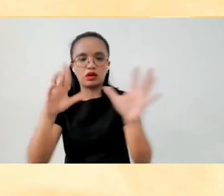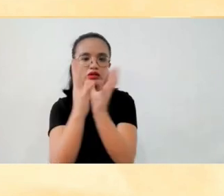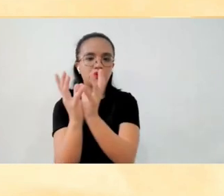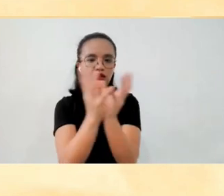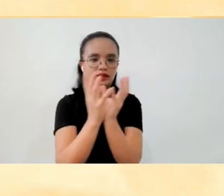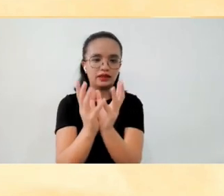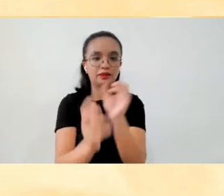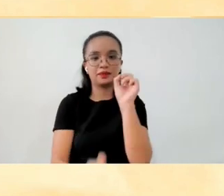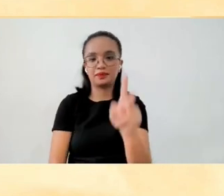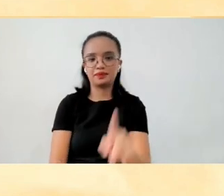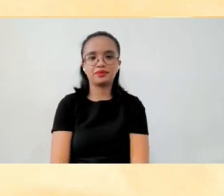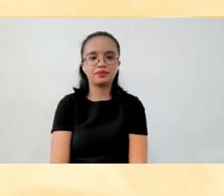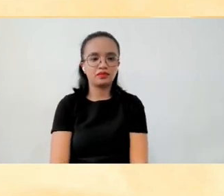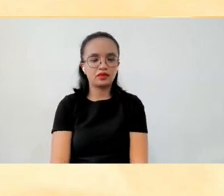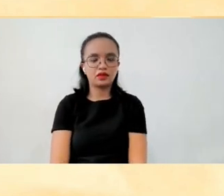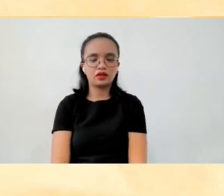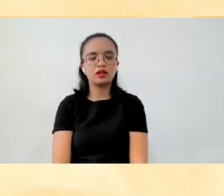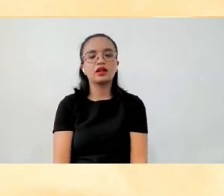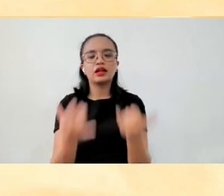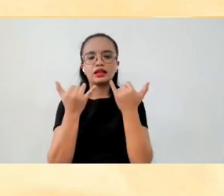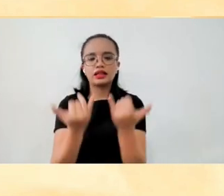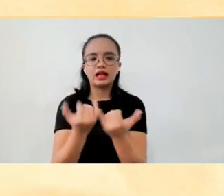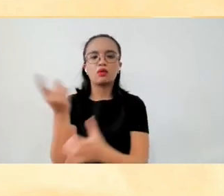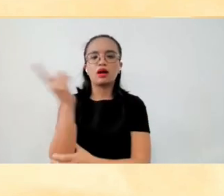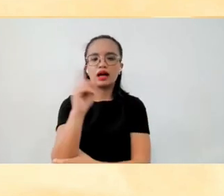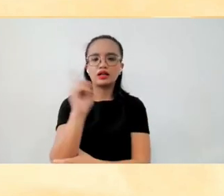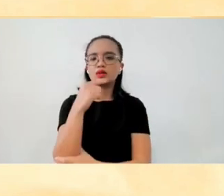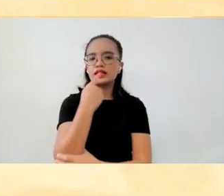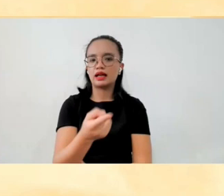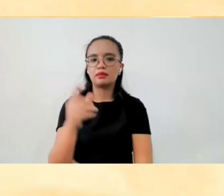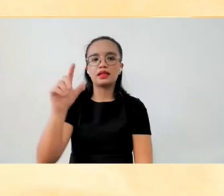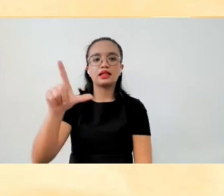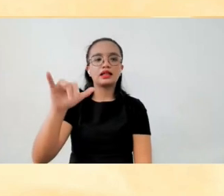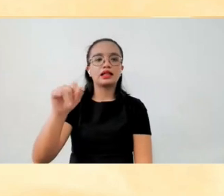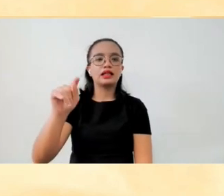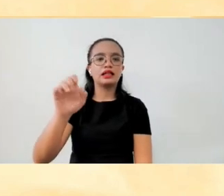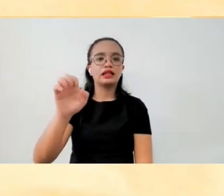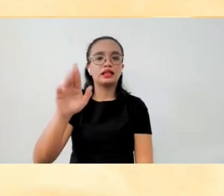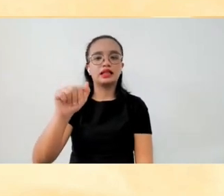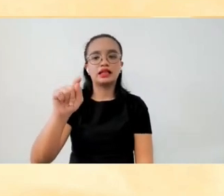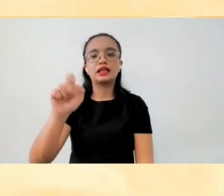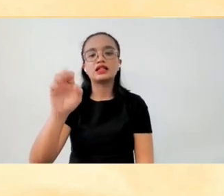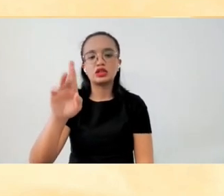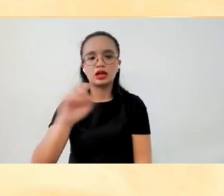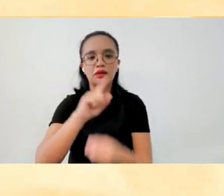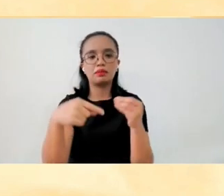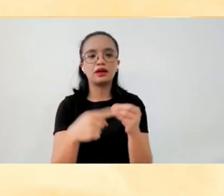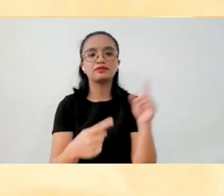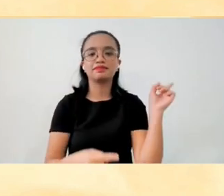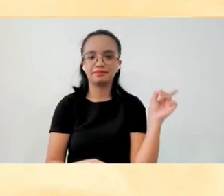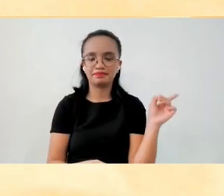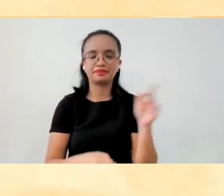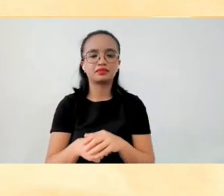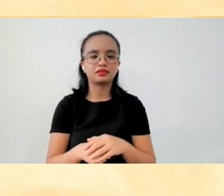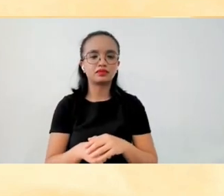Okay. Now, so what does literature say about this? So when we